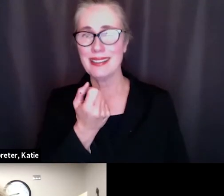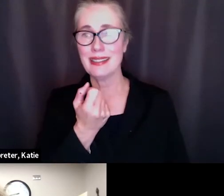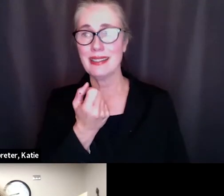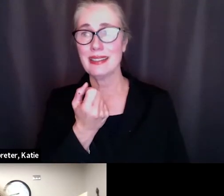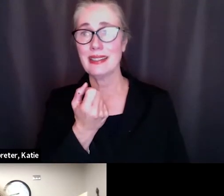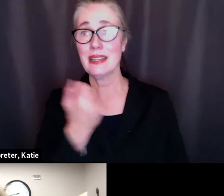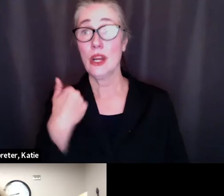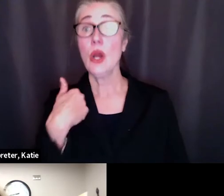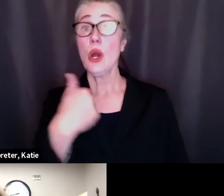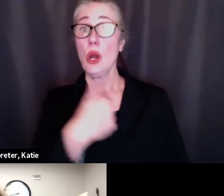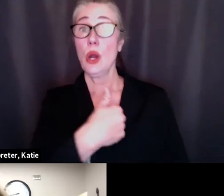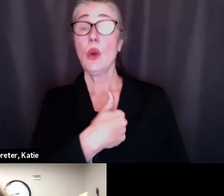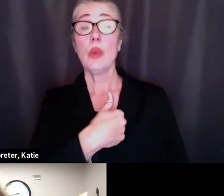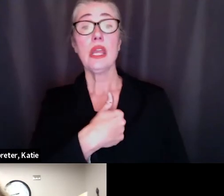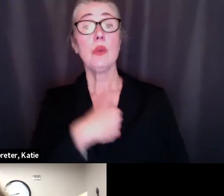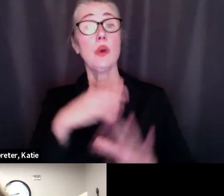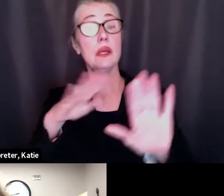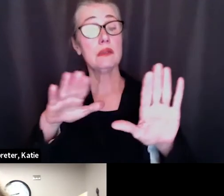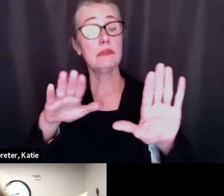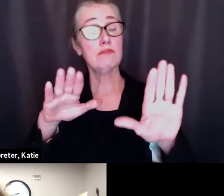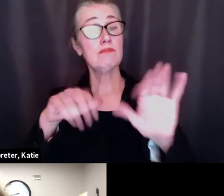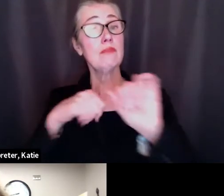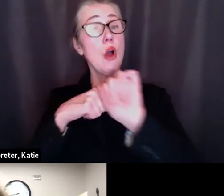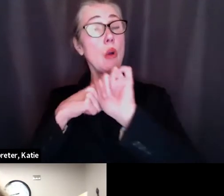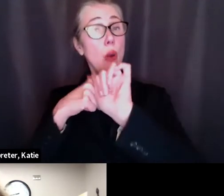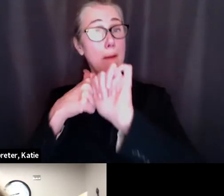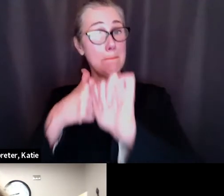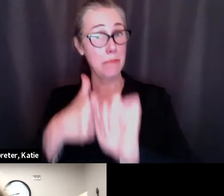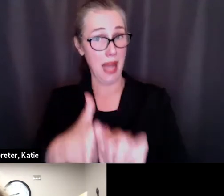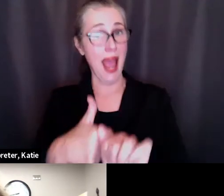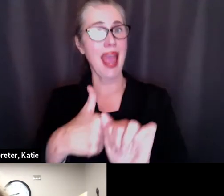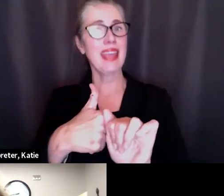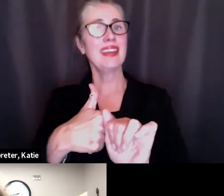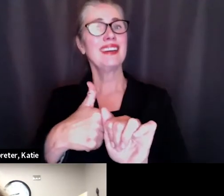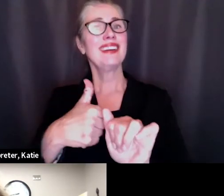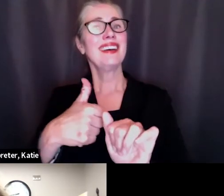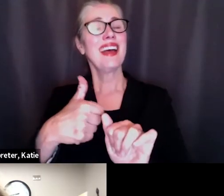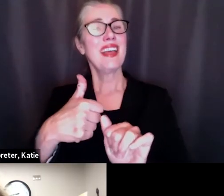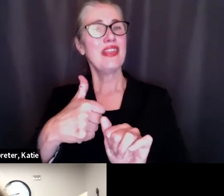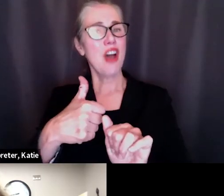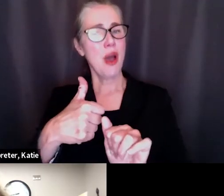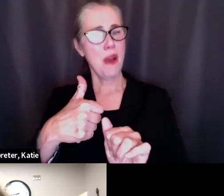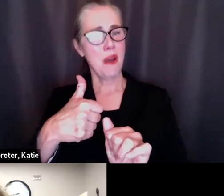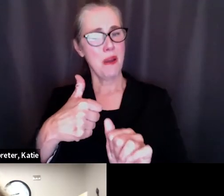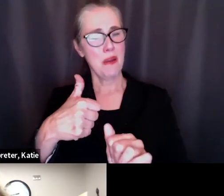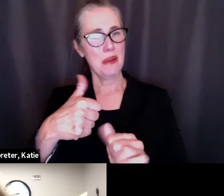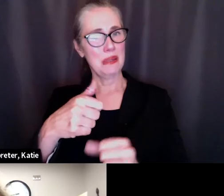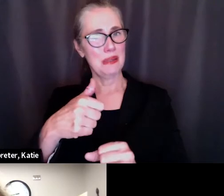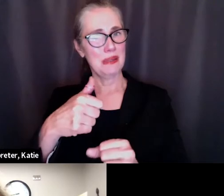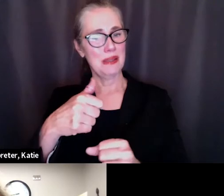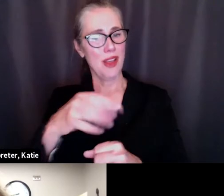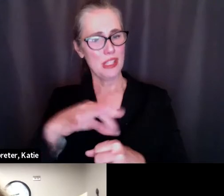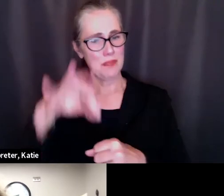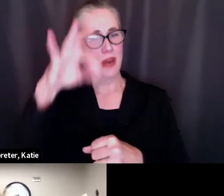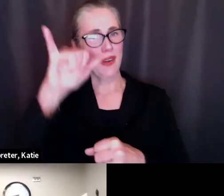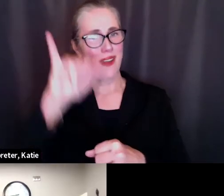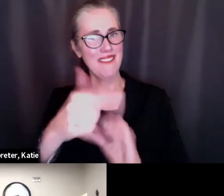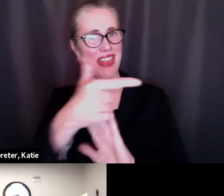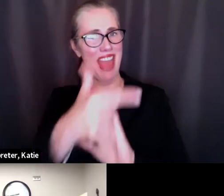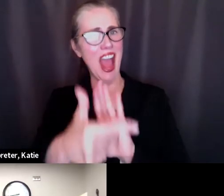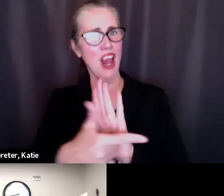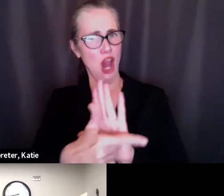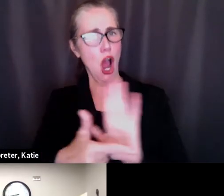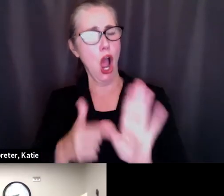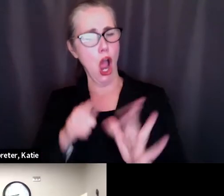compliant with the the spirit of the law the california voting rights act by going to